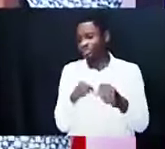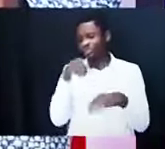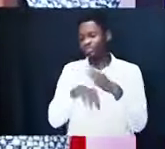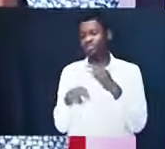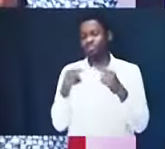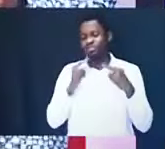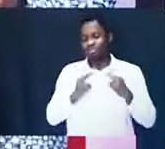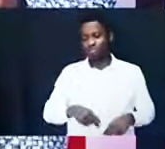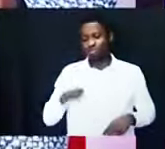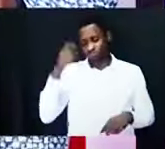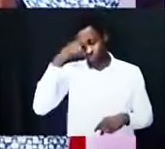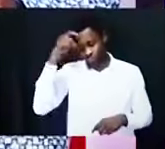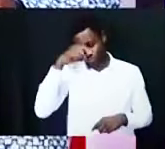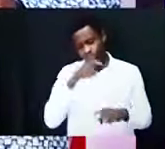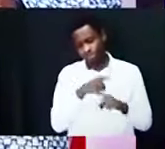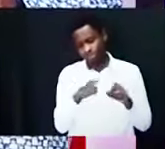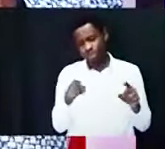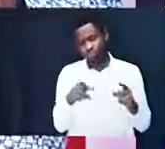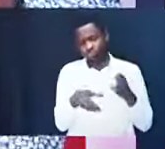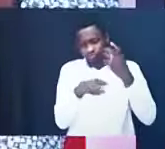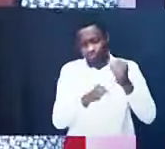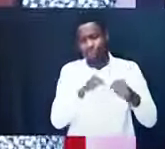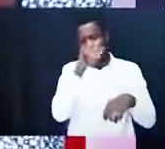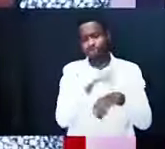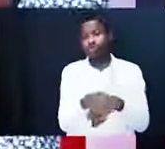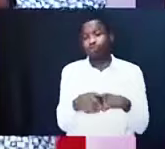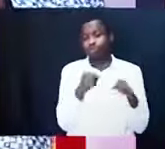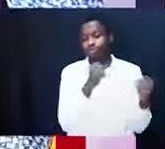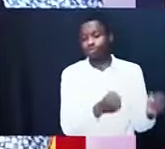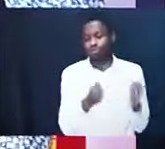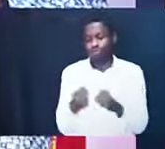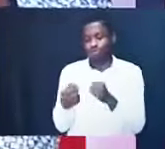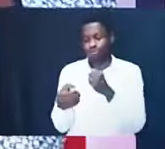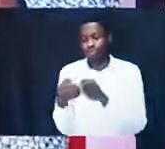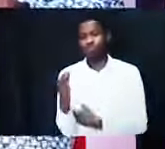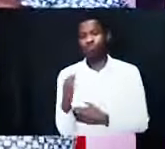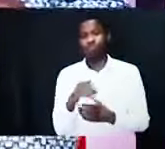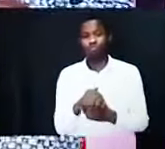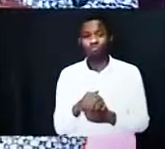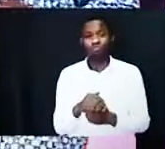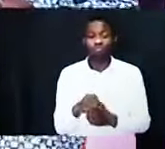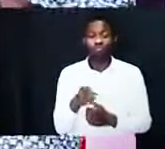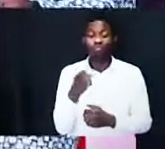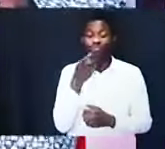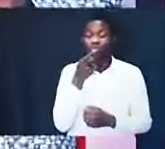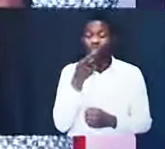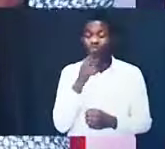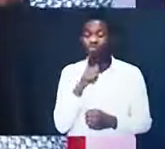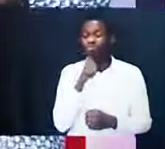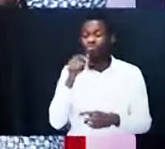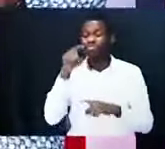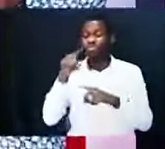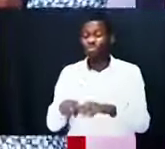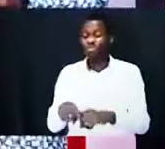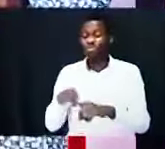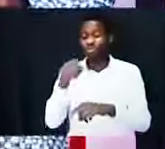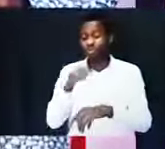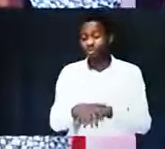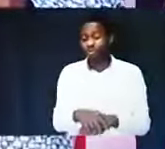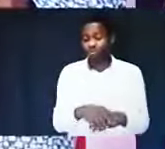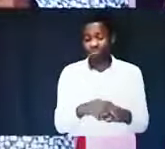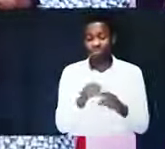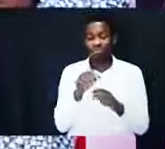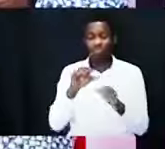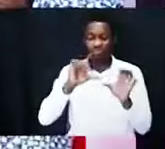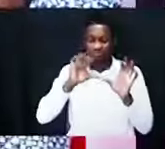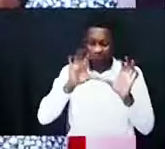Na mujidie enyina nipa nyansa so na emom ejina onyankopon tumi so. Paul did not rely on persuasive power. Of